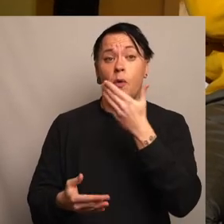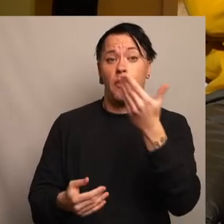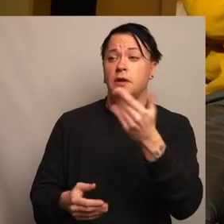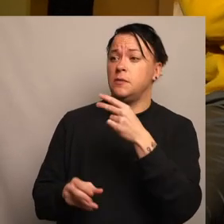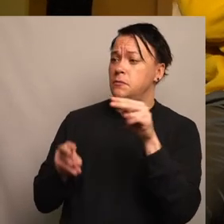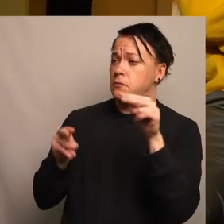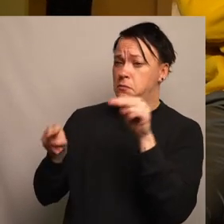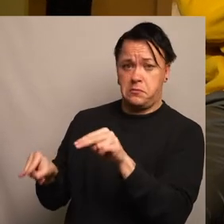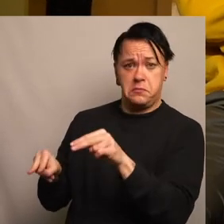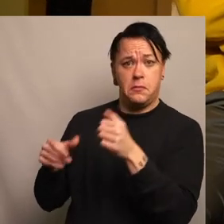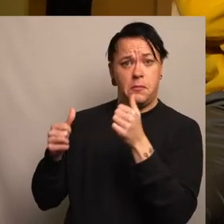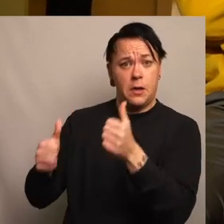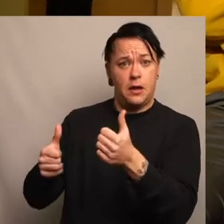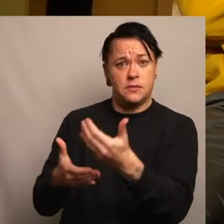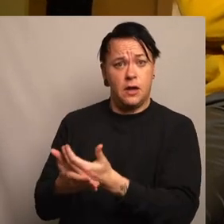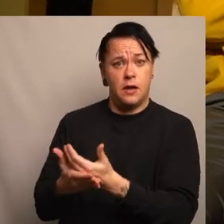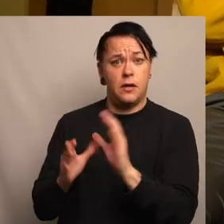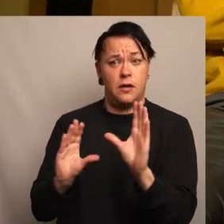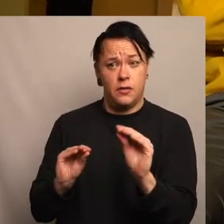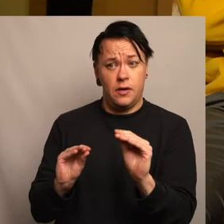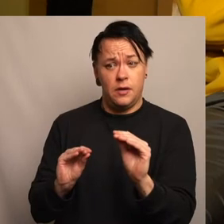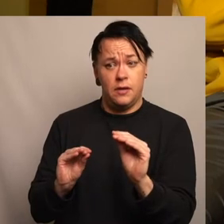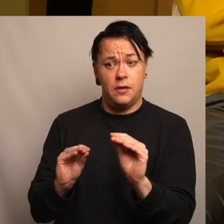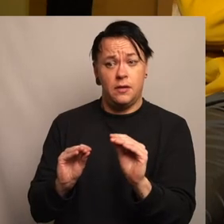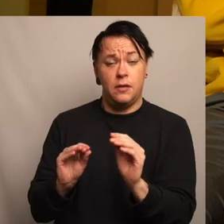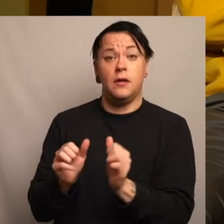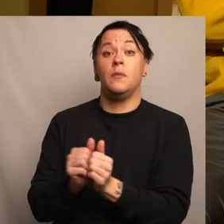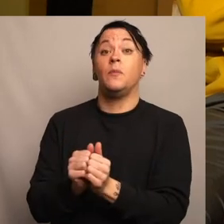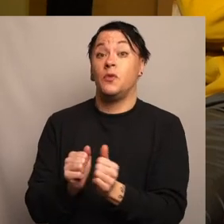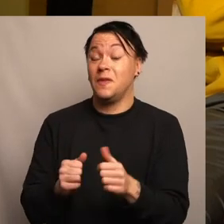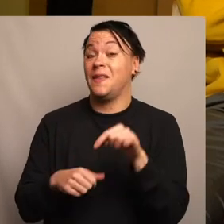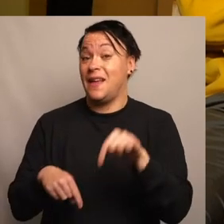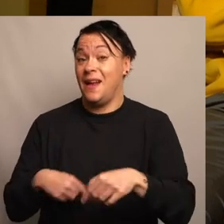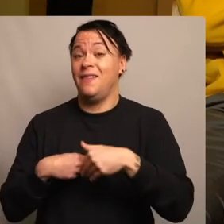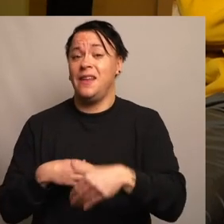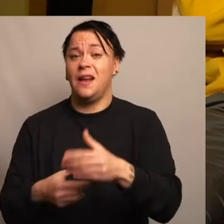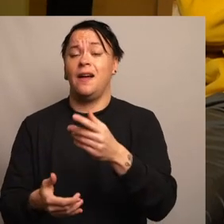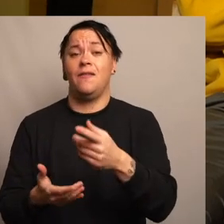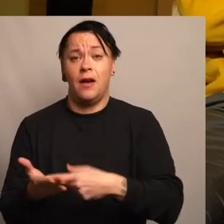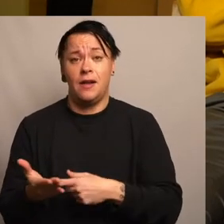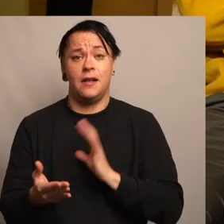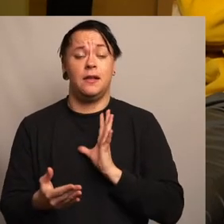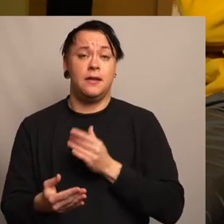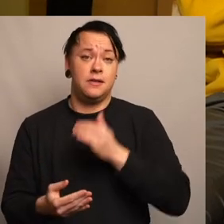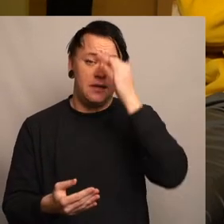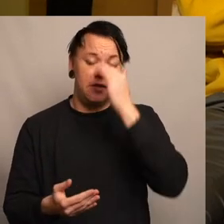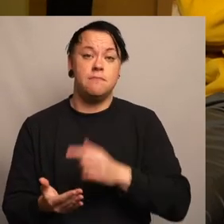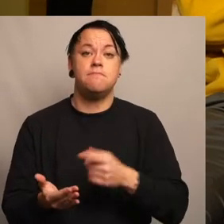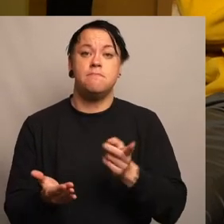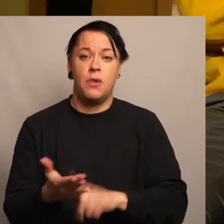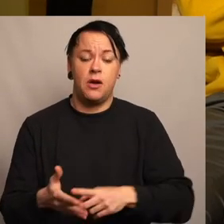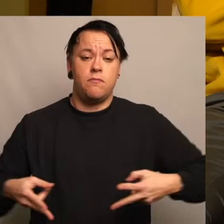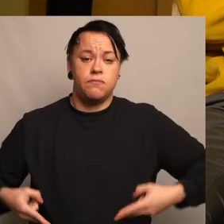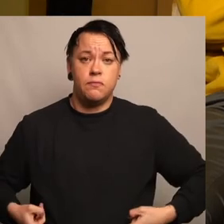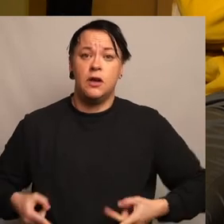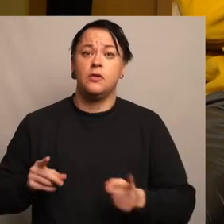country, and the thing is like it's one of the only country that still requires trans people to be sterile to actually change their